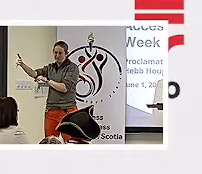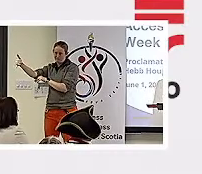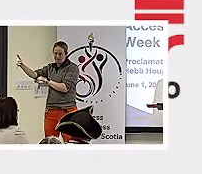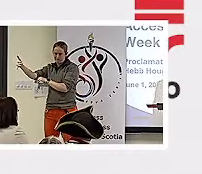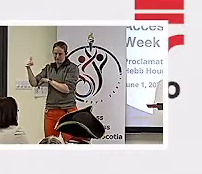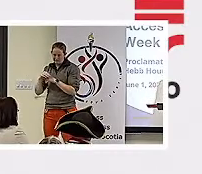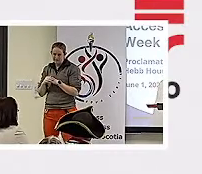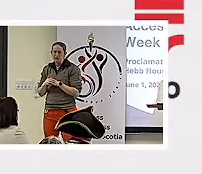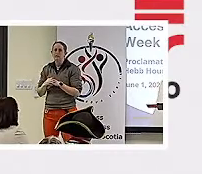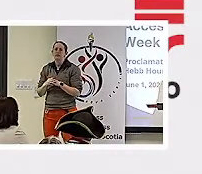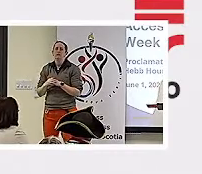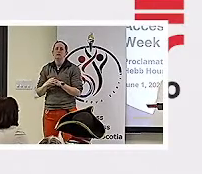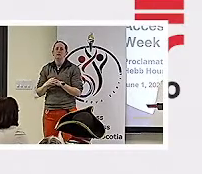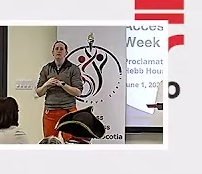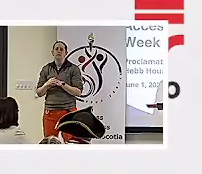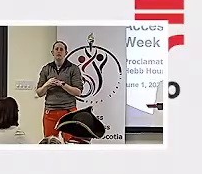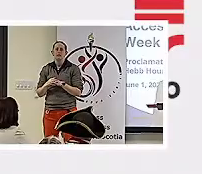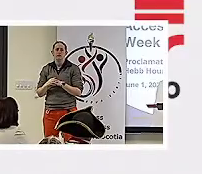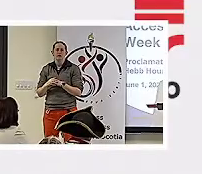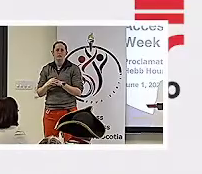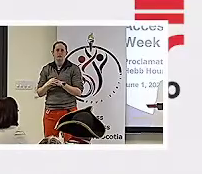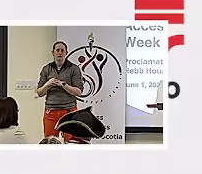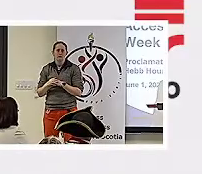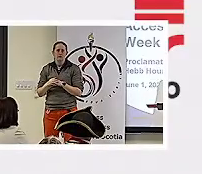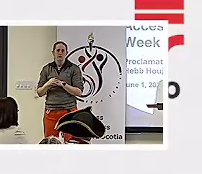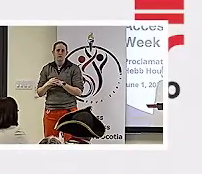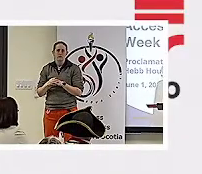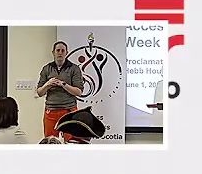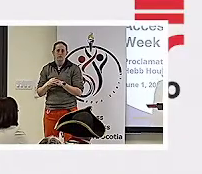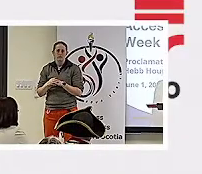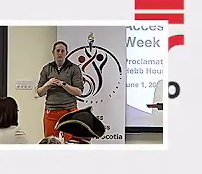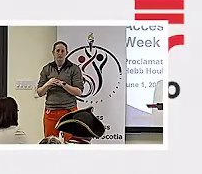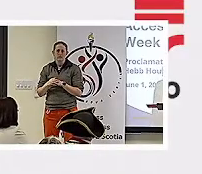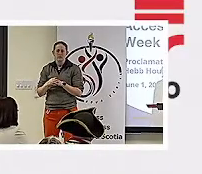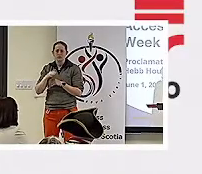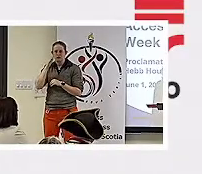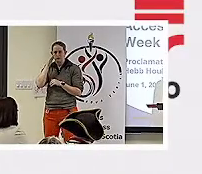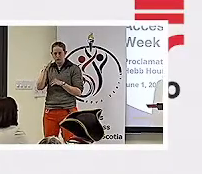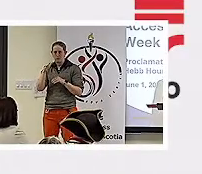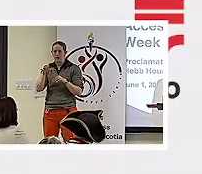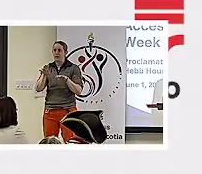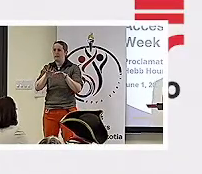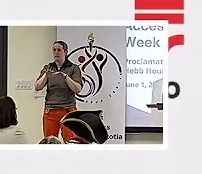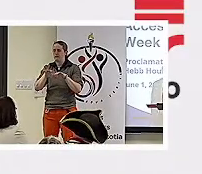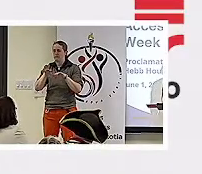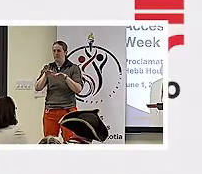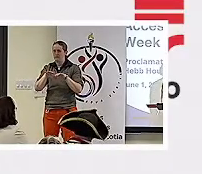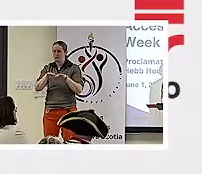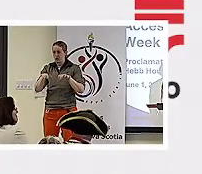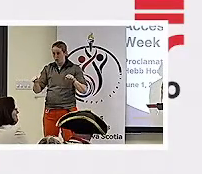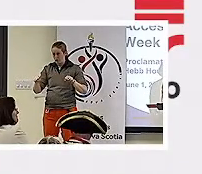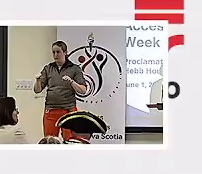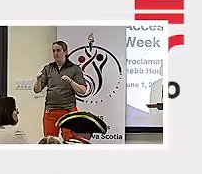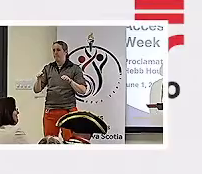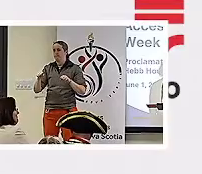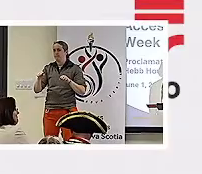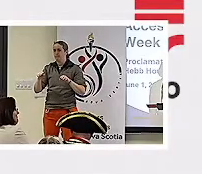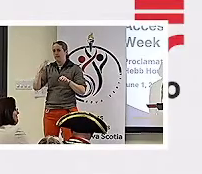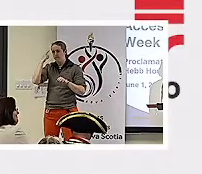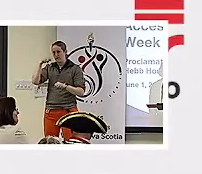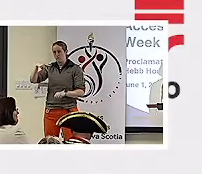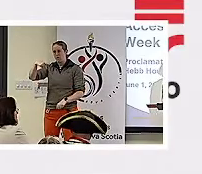So we are going to move to the scholarship presentation for